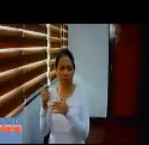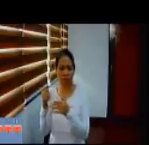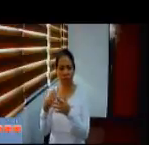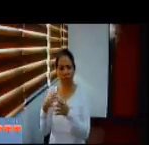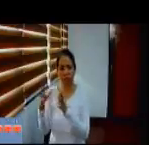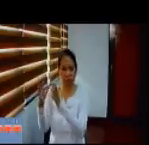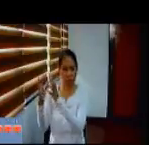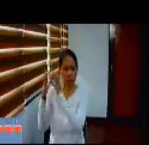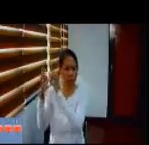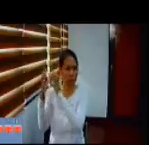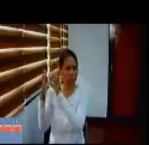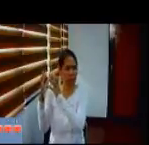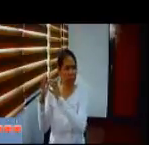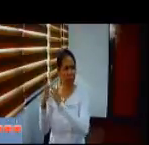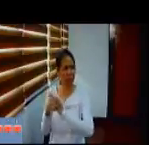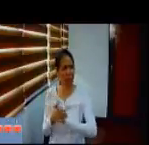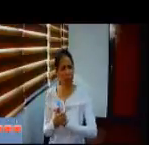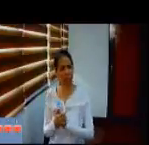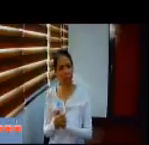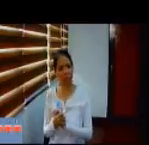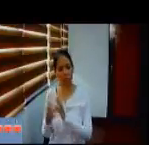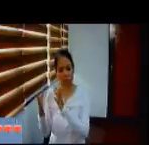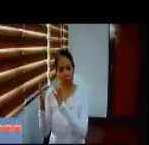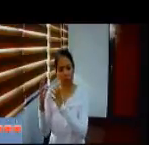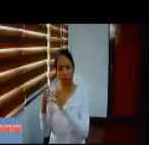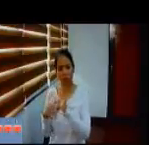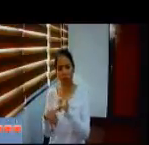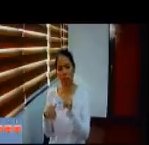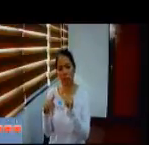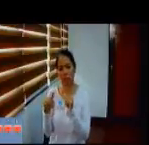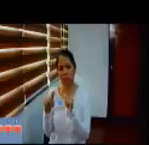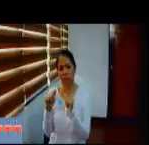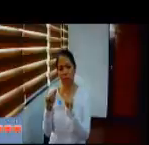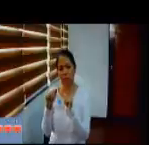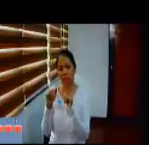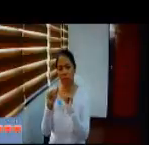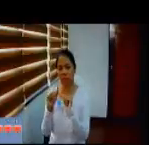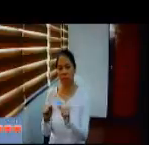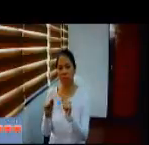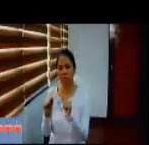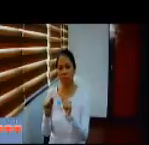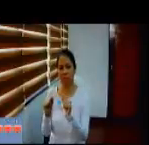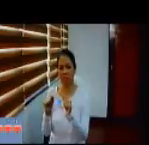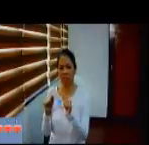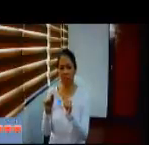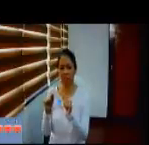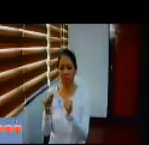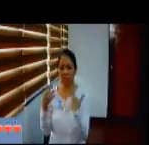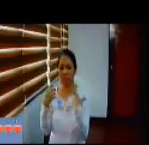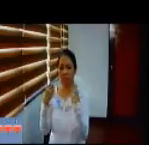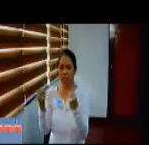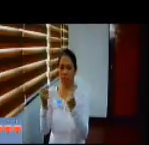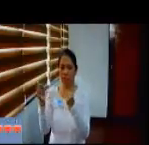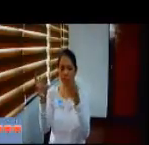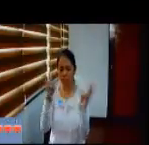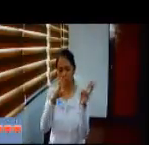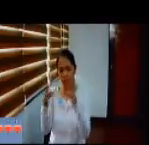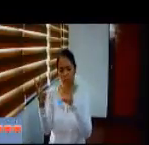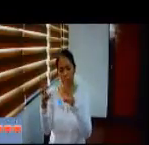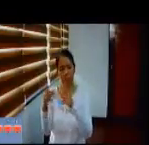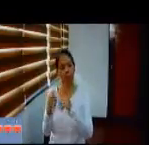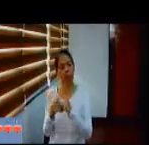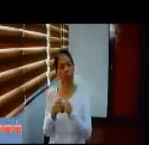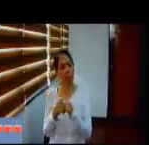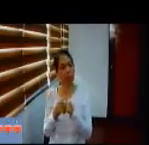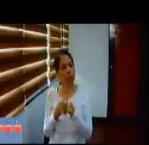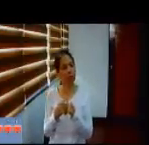quite relatively resilient to high wind velocities. But in after they have crossed the mountains and the coconut